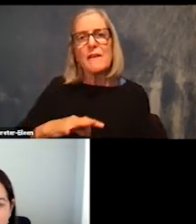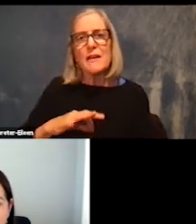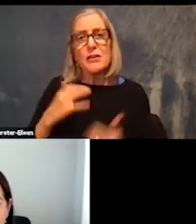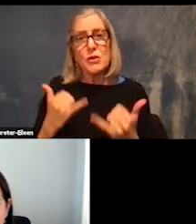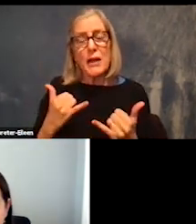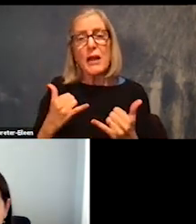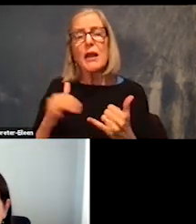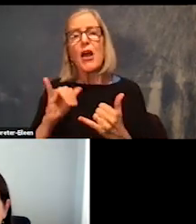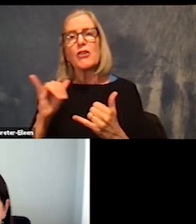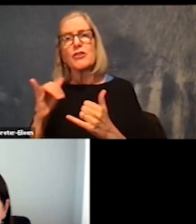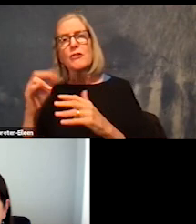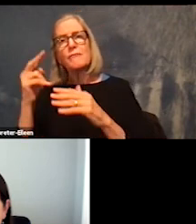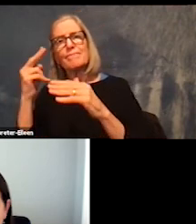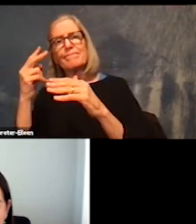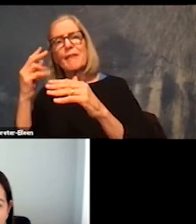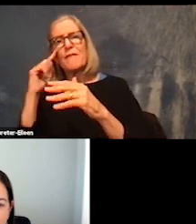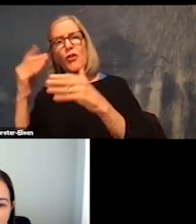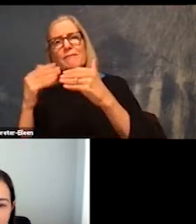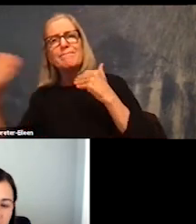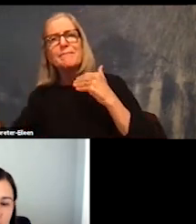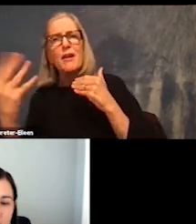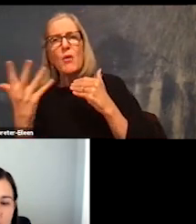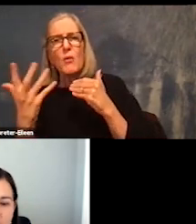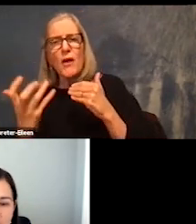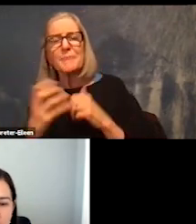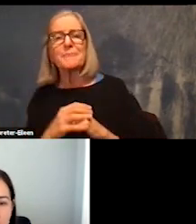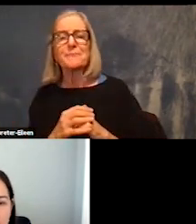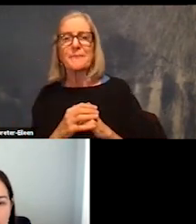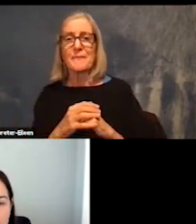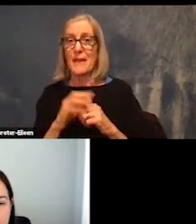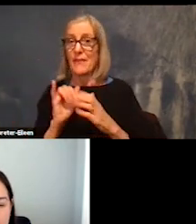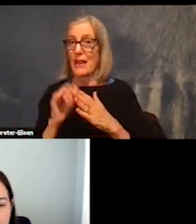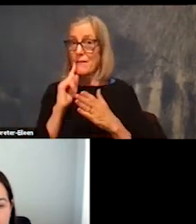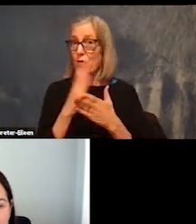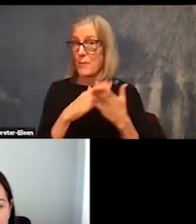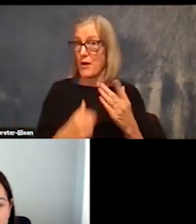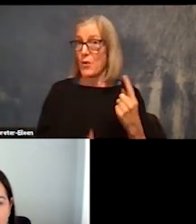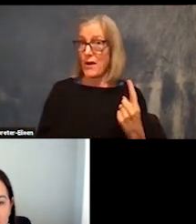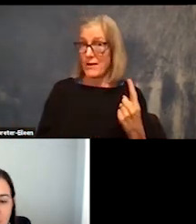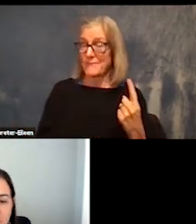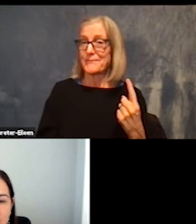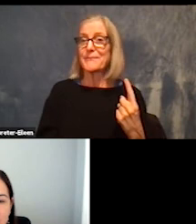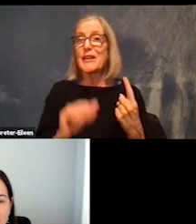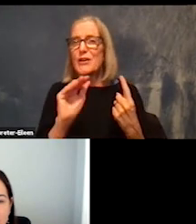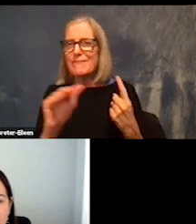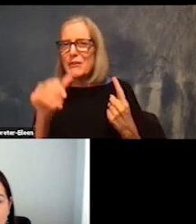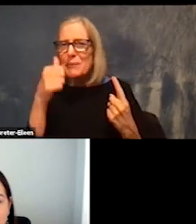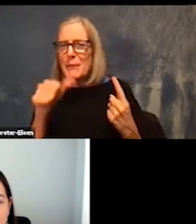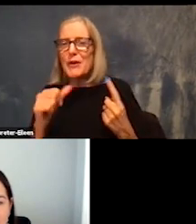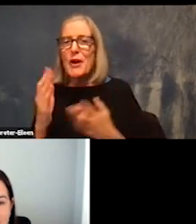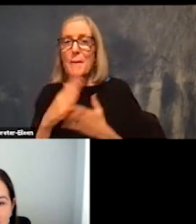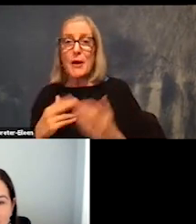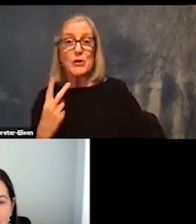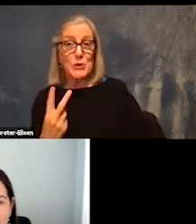forward. So you'll see that in there, and that's for this part 1. So just a reminder to join us for part 2 of this